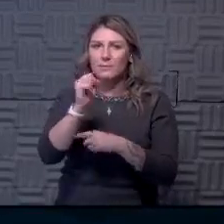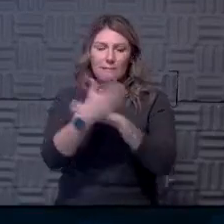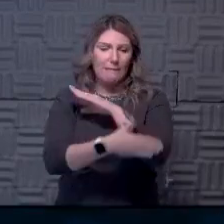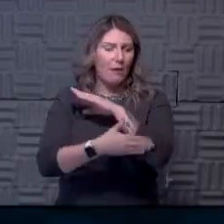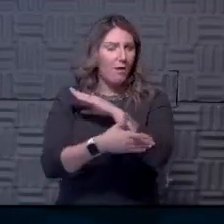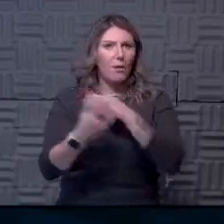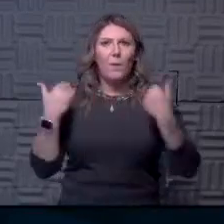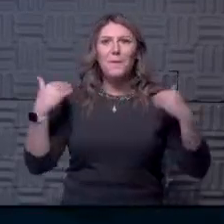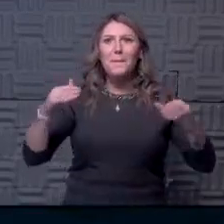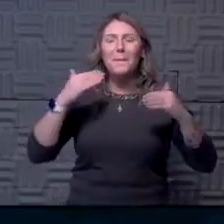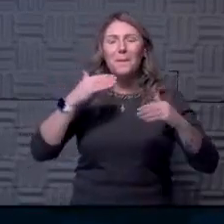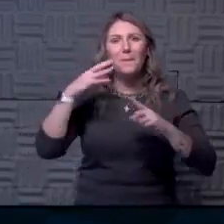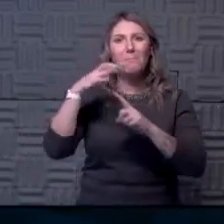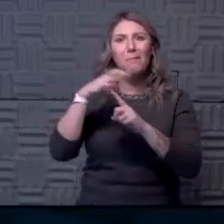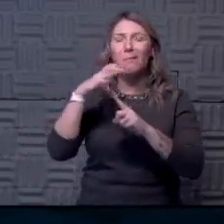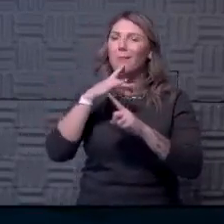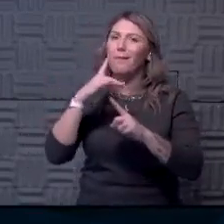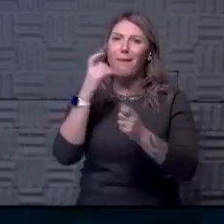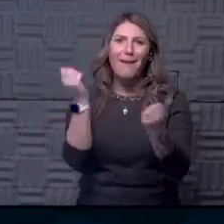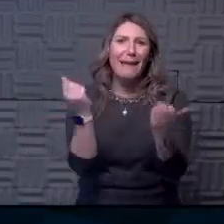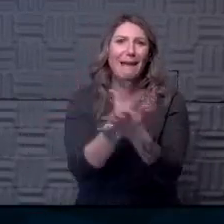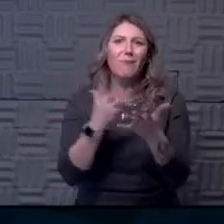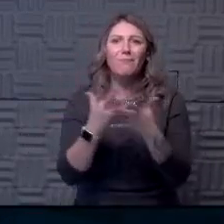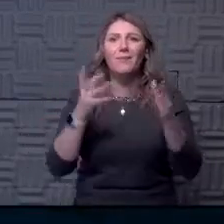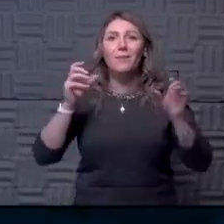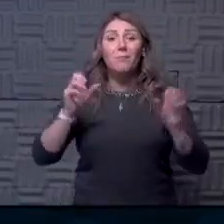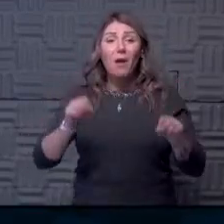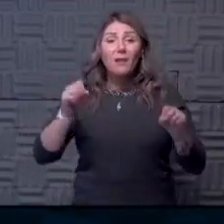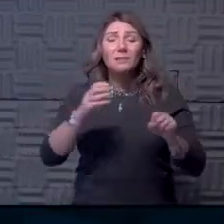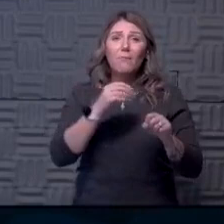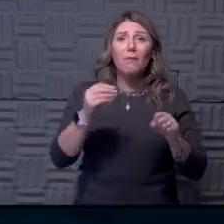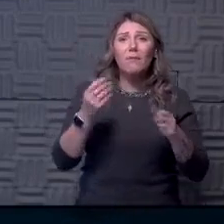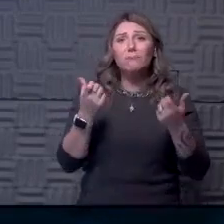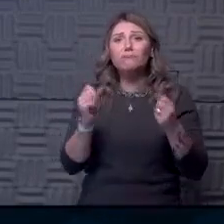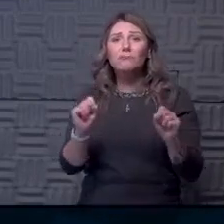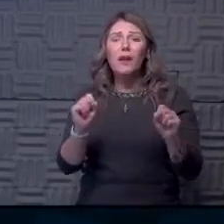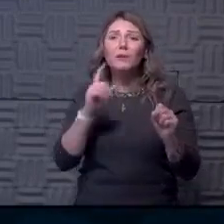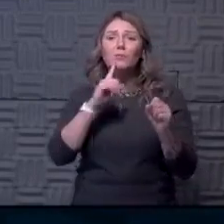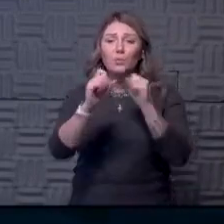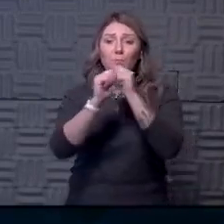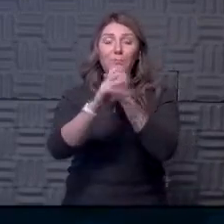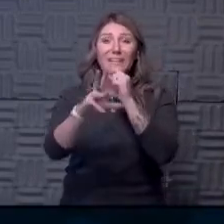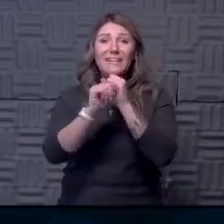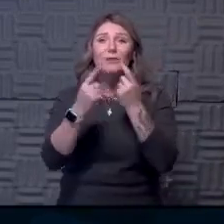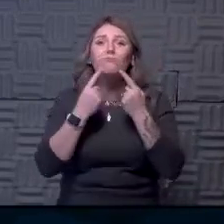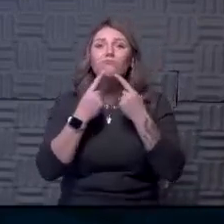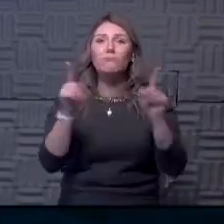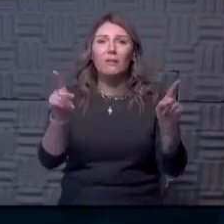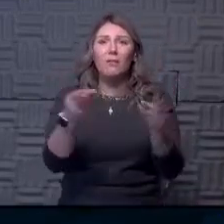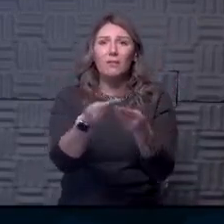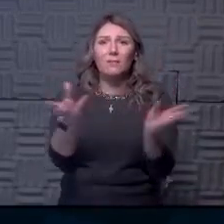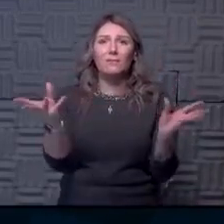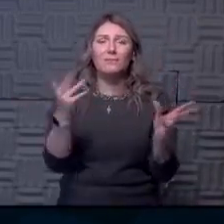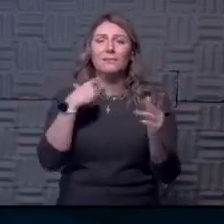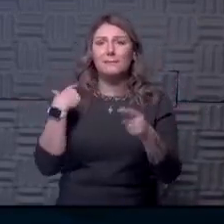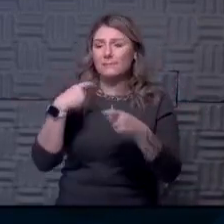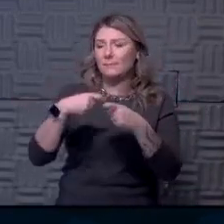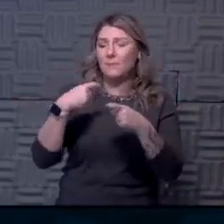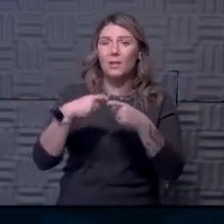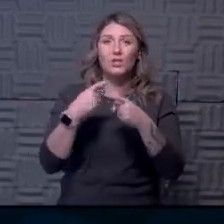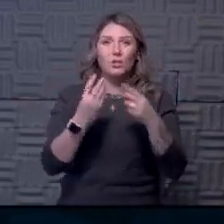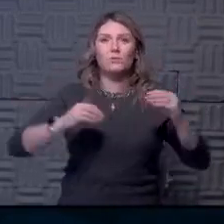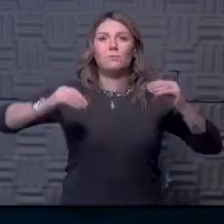beyond everything they can, and they're trying to do even like the media releases in Spanish. So definitely there's more